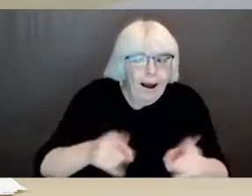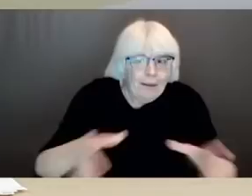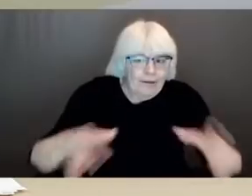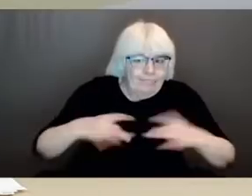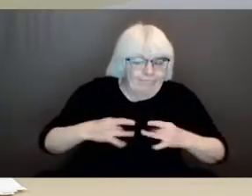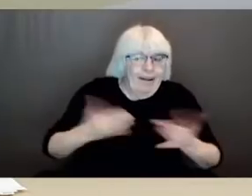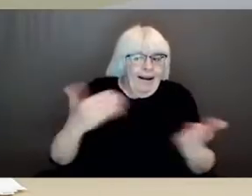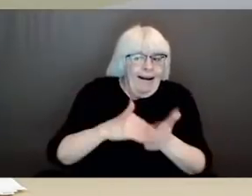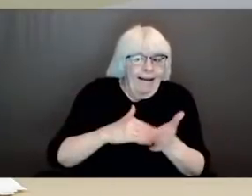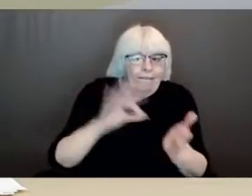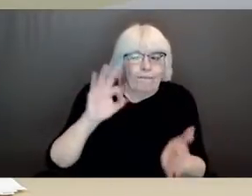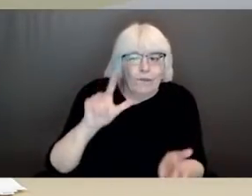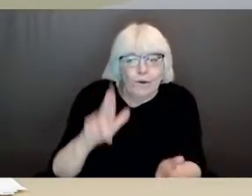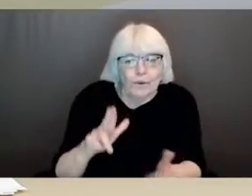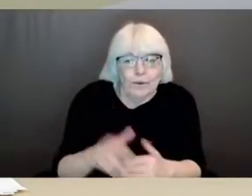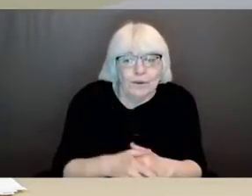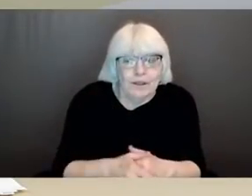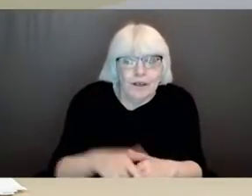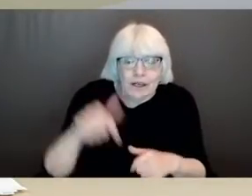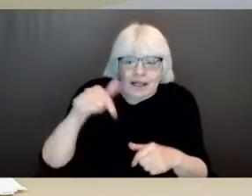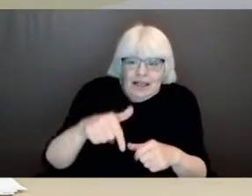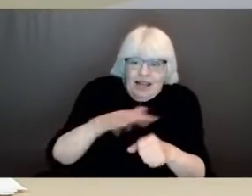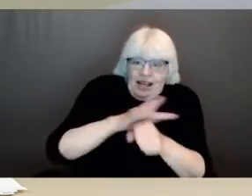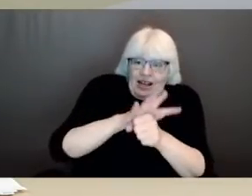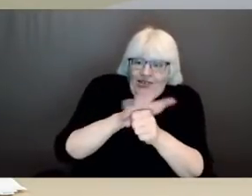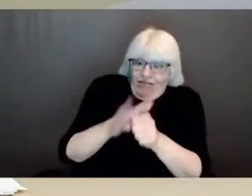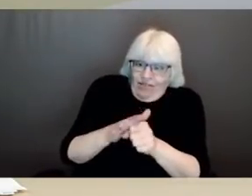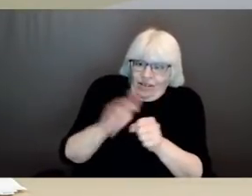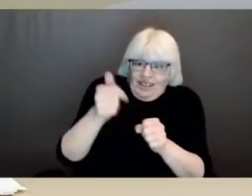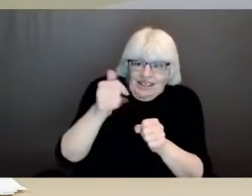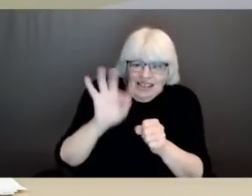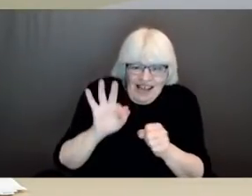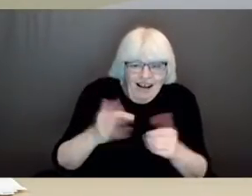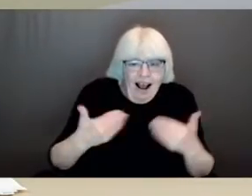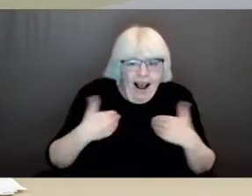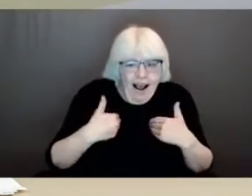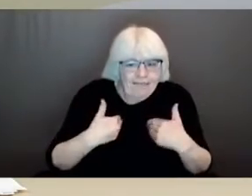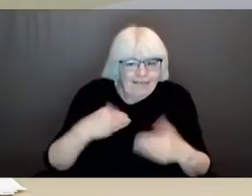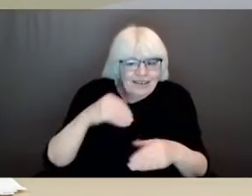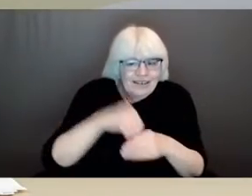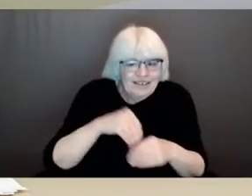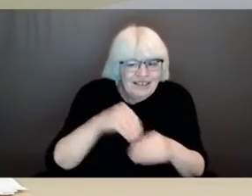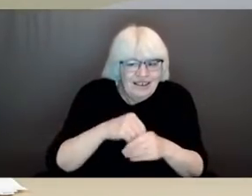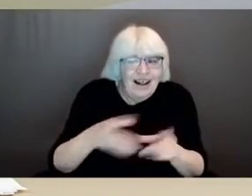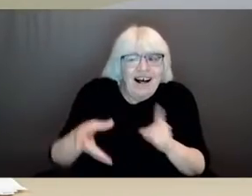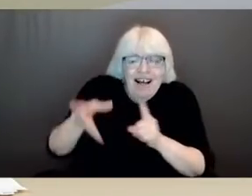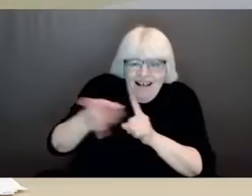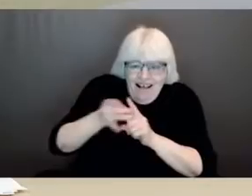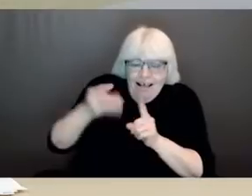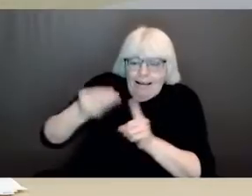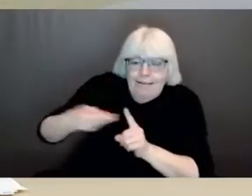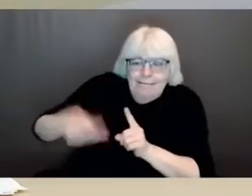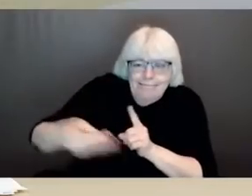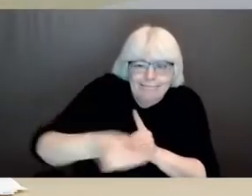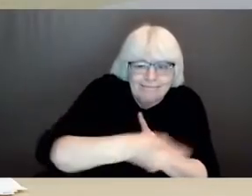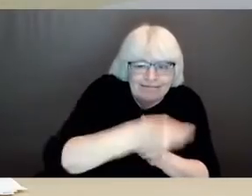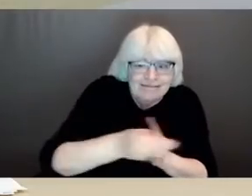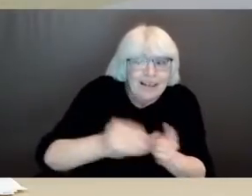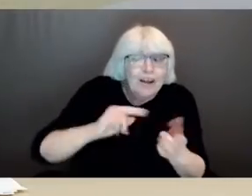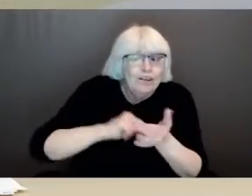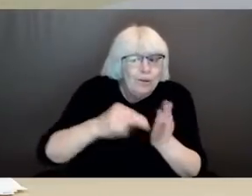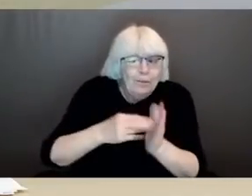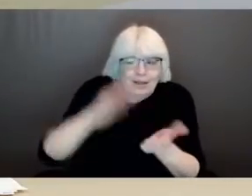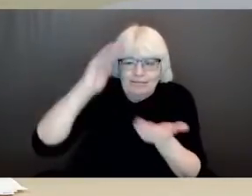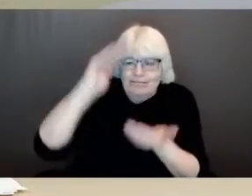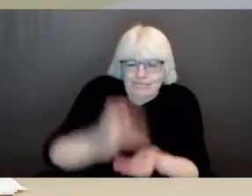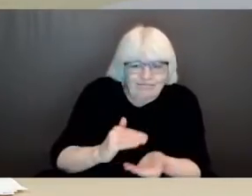COVID-19 is a novel virus with animal origins, meaning that if humans are exposed, they have little or no immunity. The virus spreads more